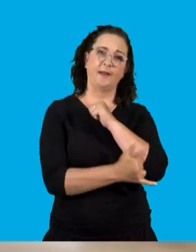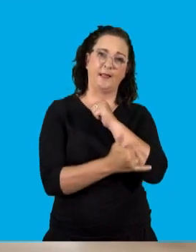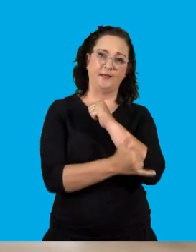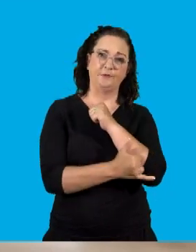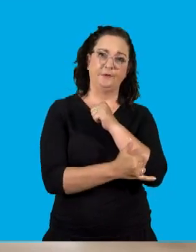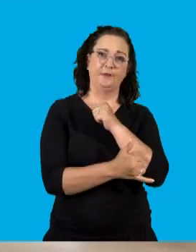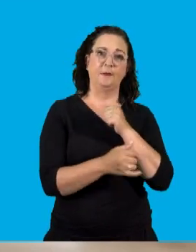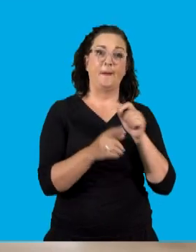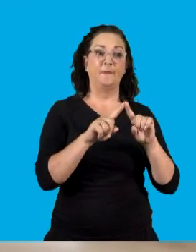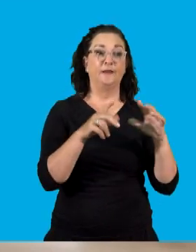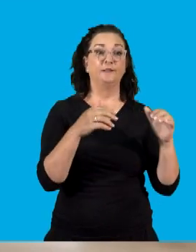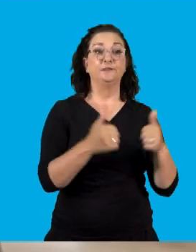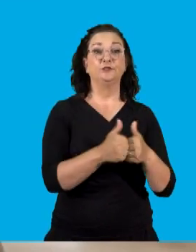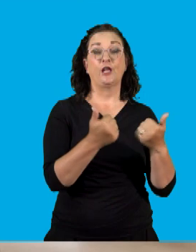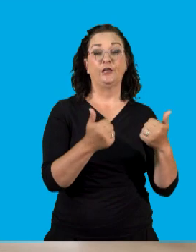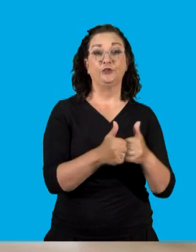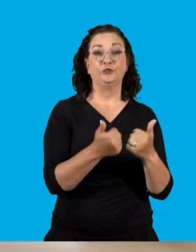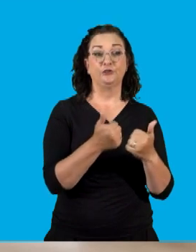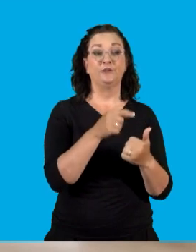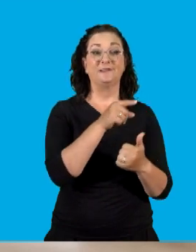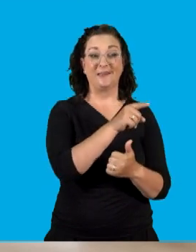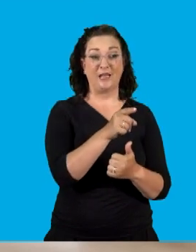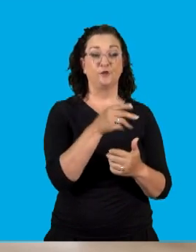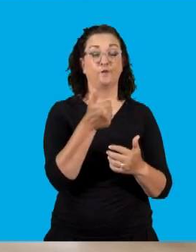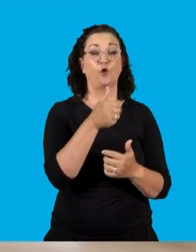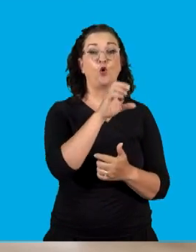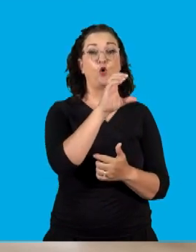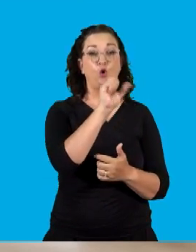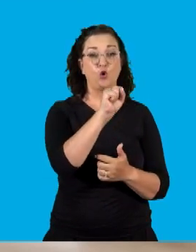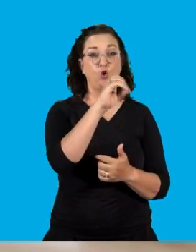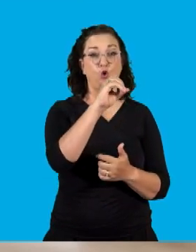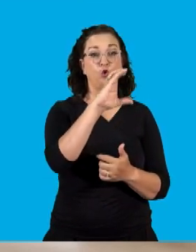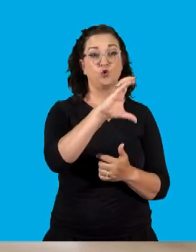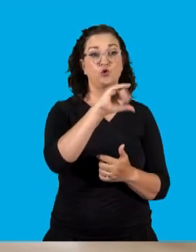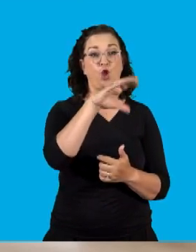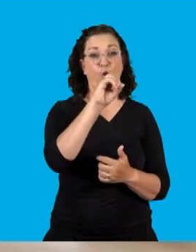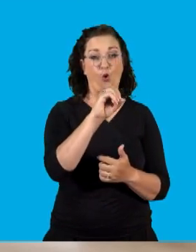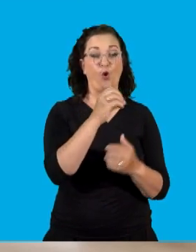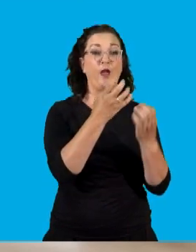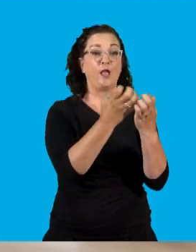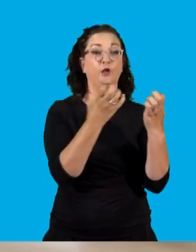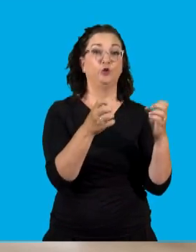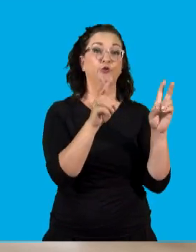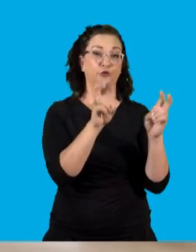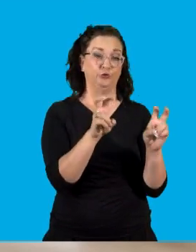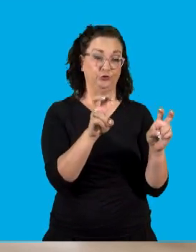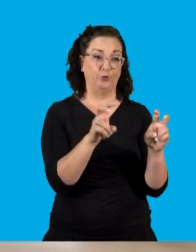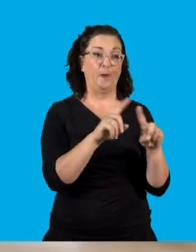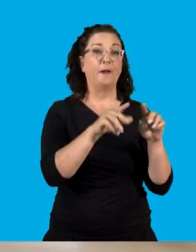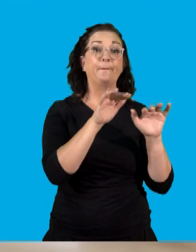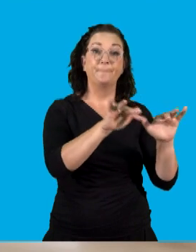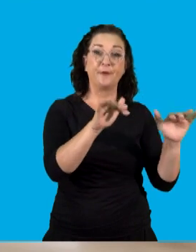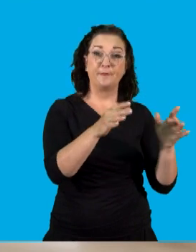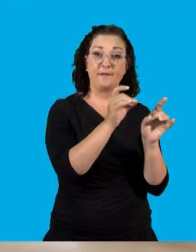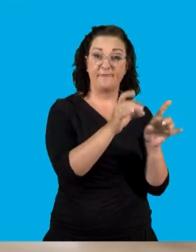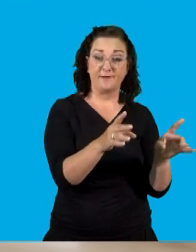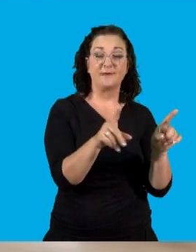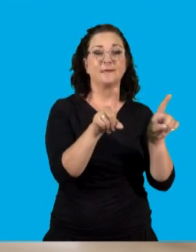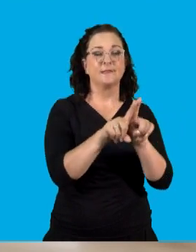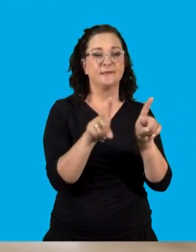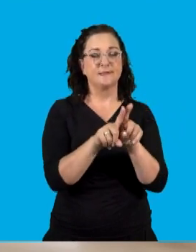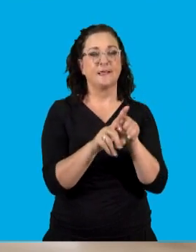those challenges, we call them the socio-economic issues because they affect people, they also affect the economy as well,